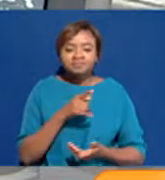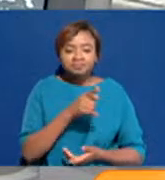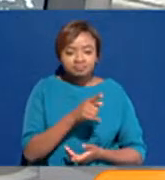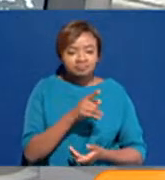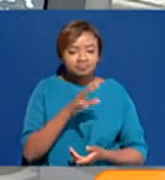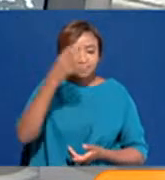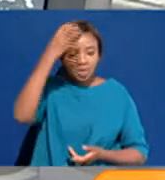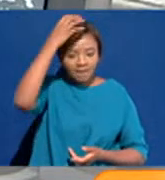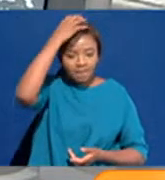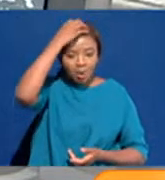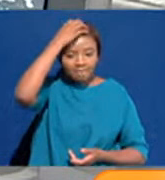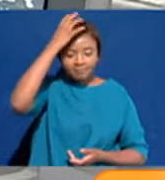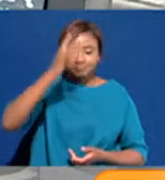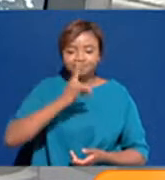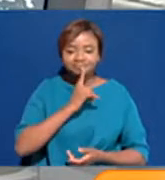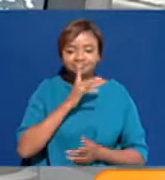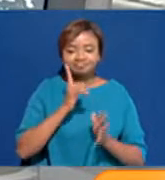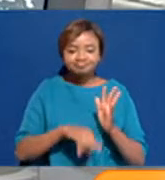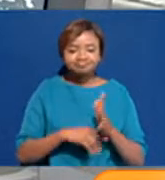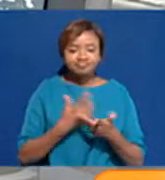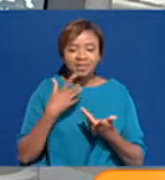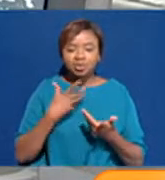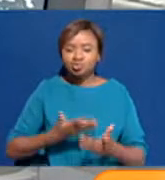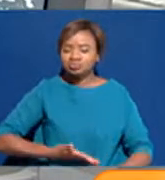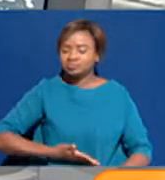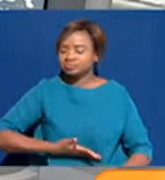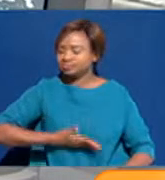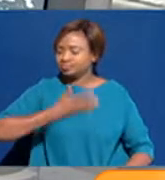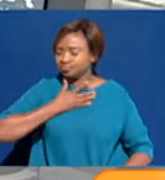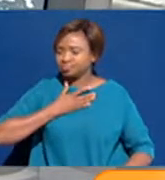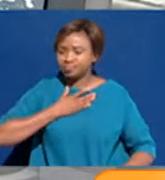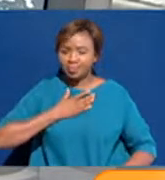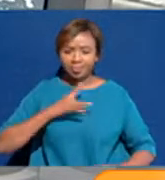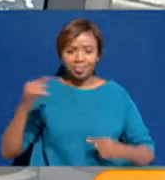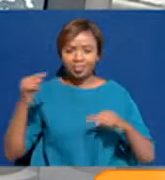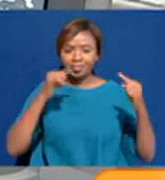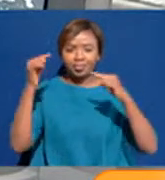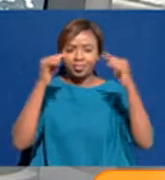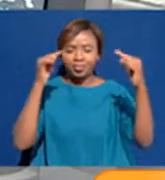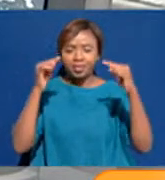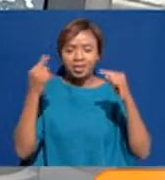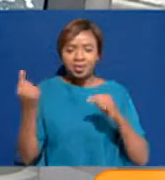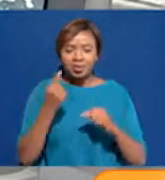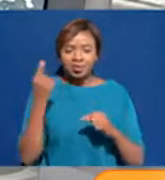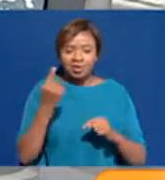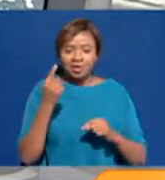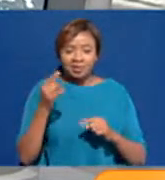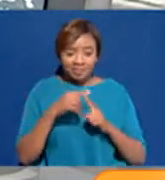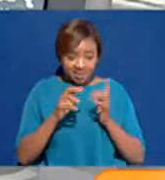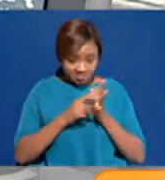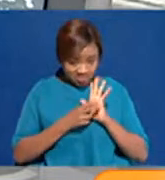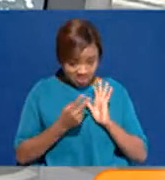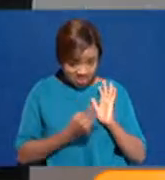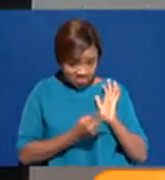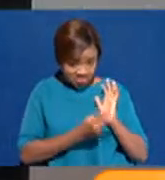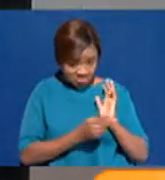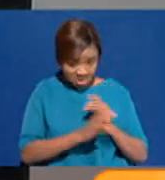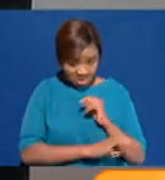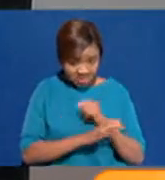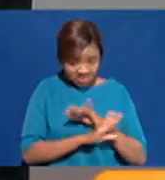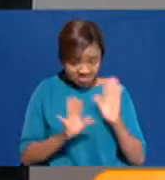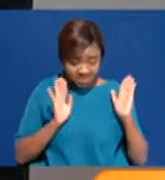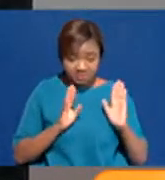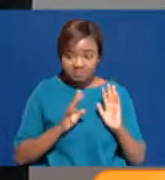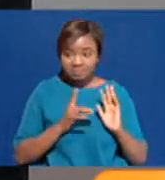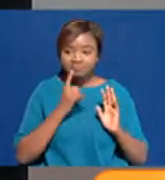of violence. Yes, indeed. And he's not just referring to South Sudan or Congo, is he? No. In fact, it's something that